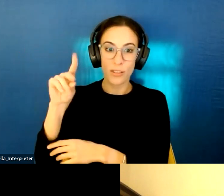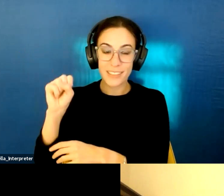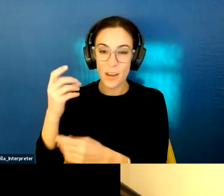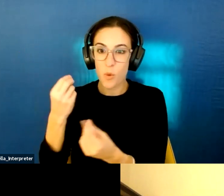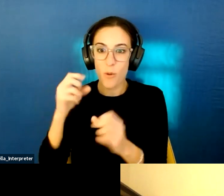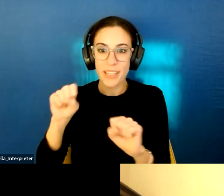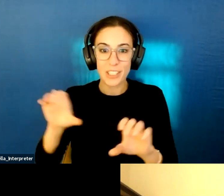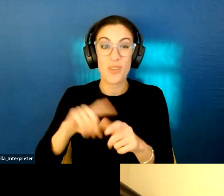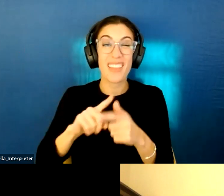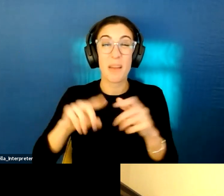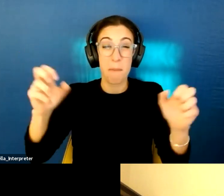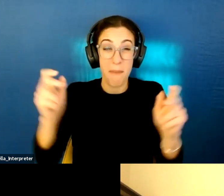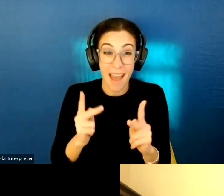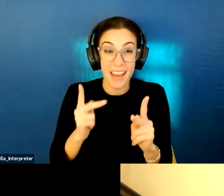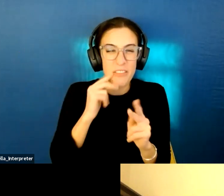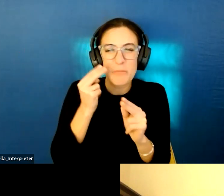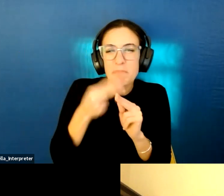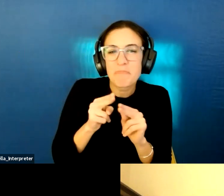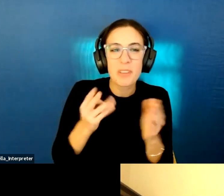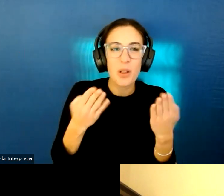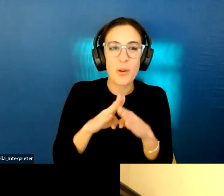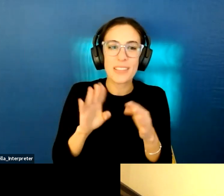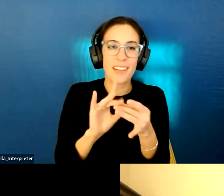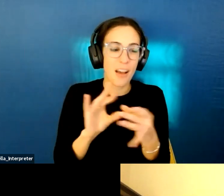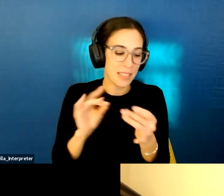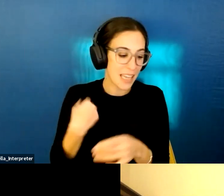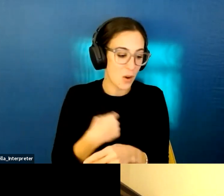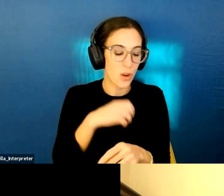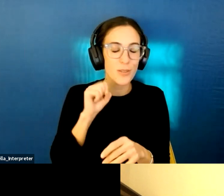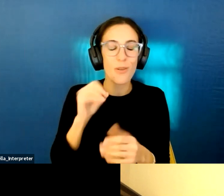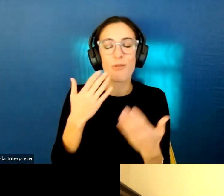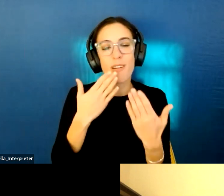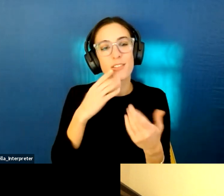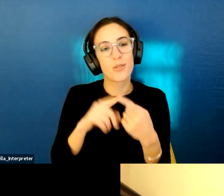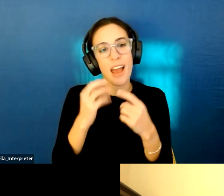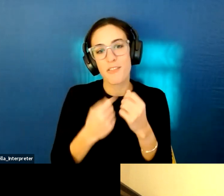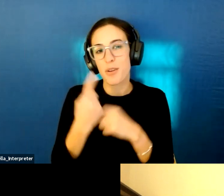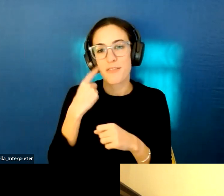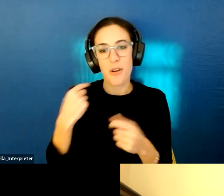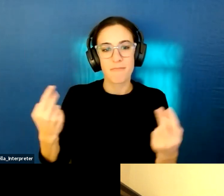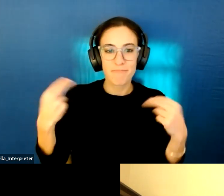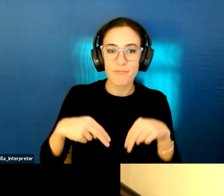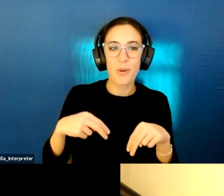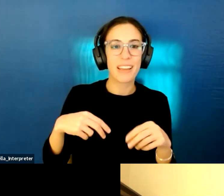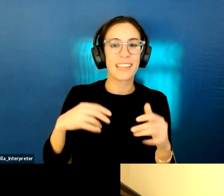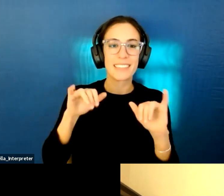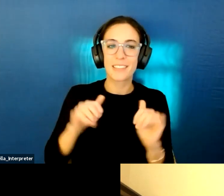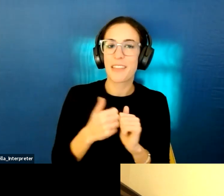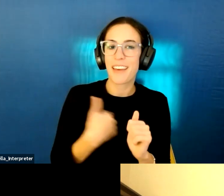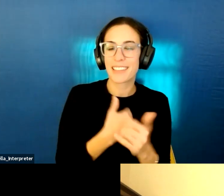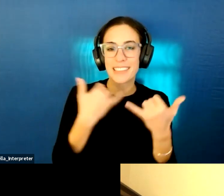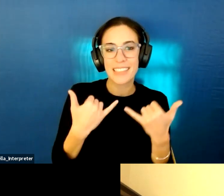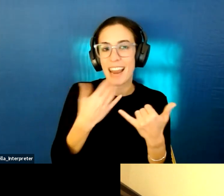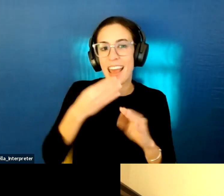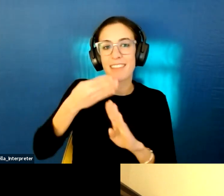for some very quick closing comments. And we're so grateful for everyone for spending this time with us, both at today's session and these